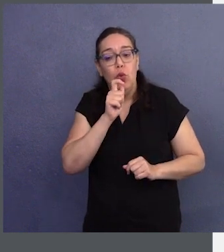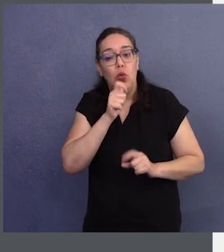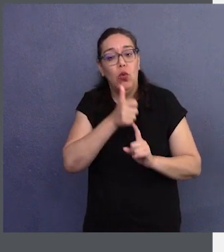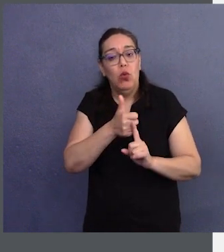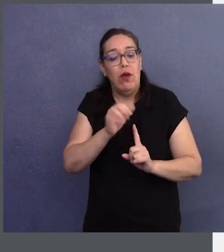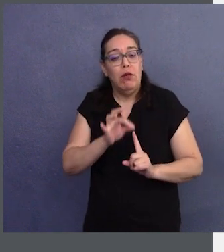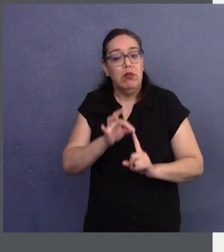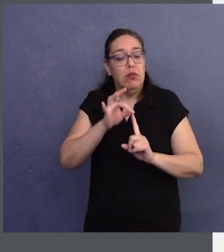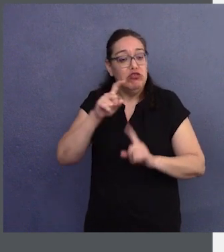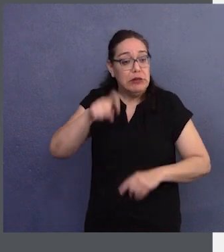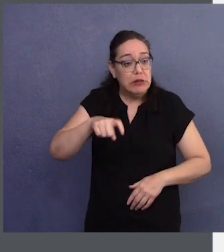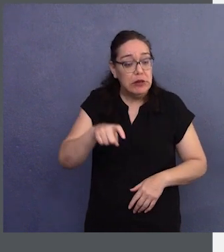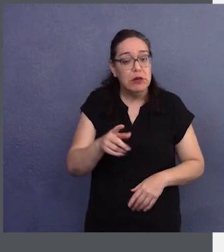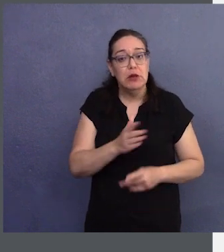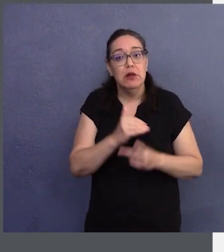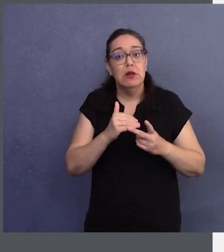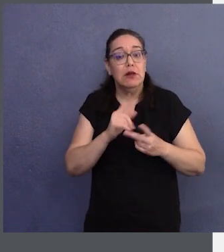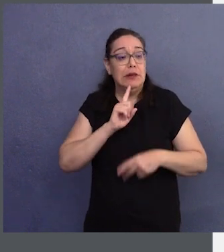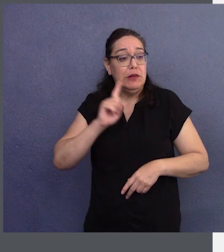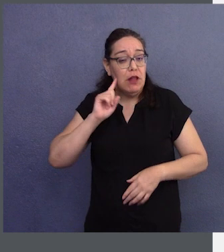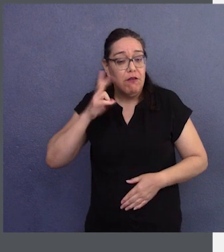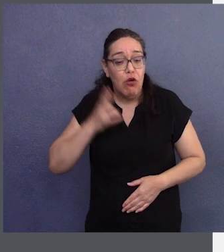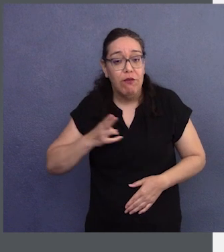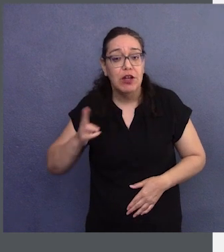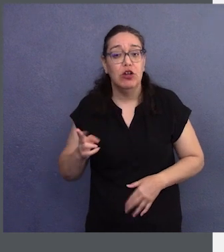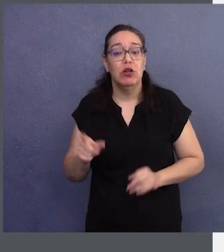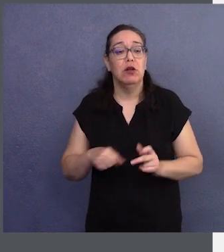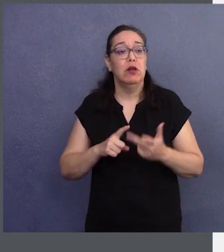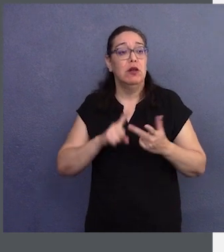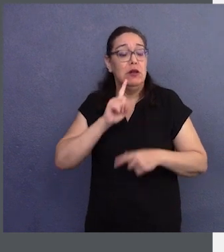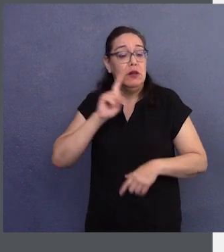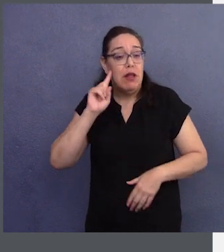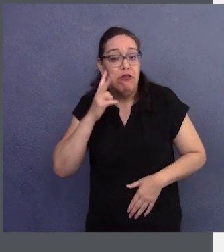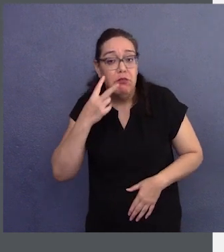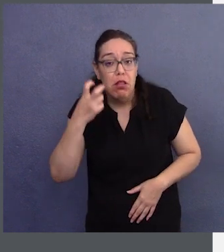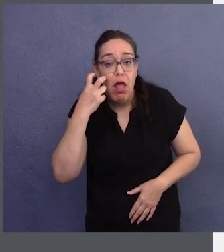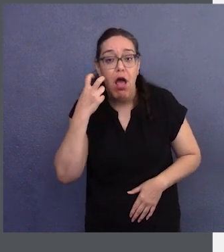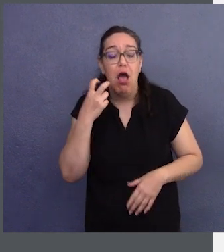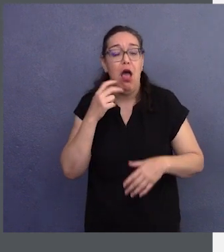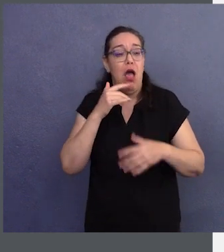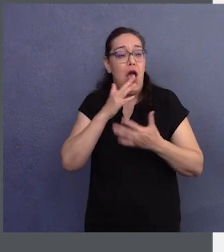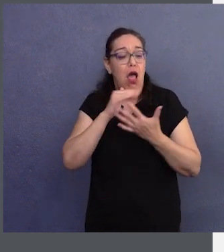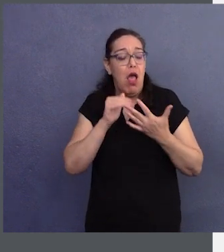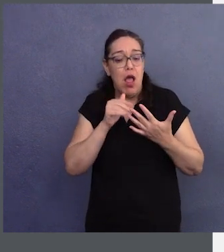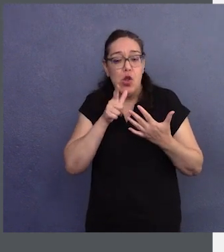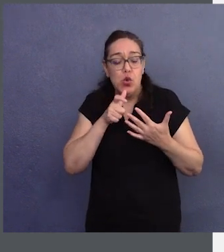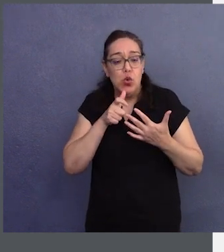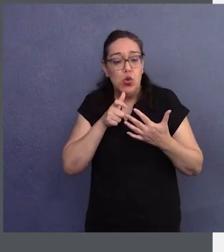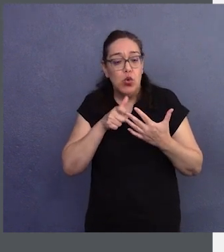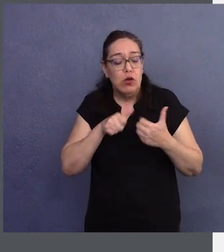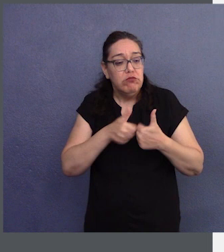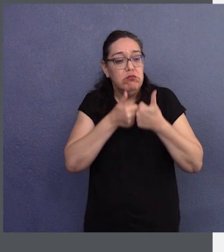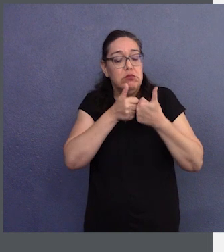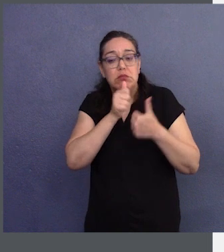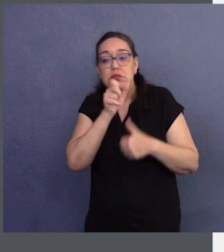have special needs, who are deaf, hard of hearing, or deaf blind, who have difficulty